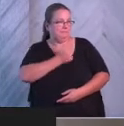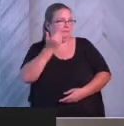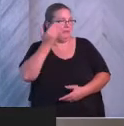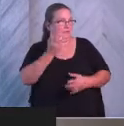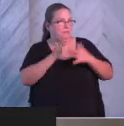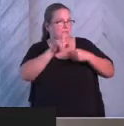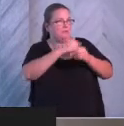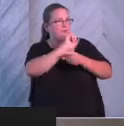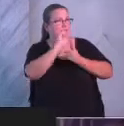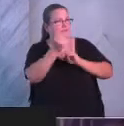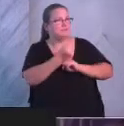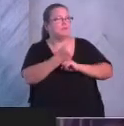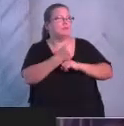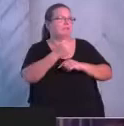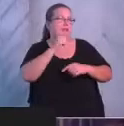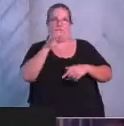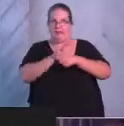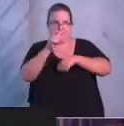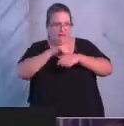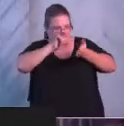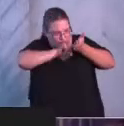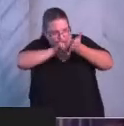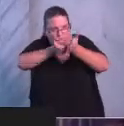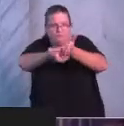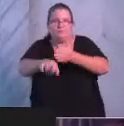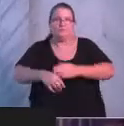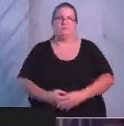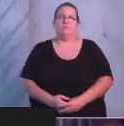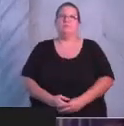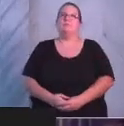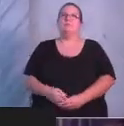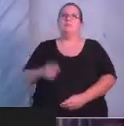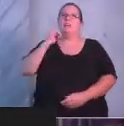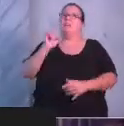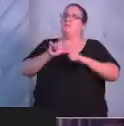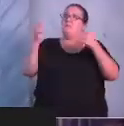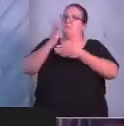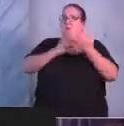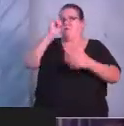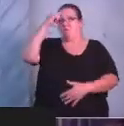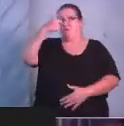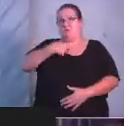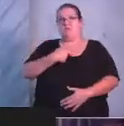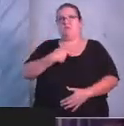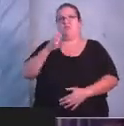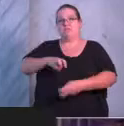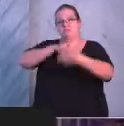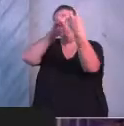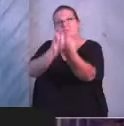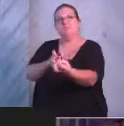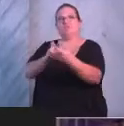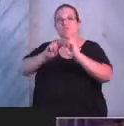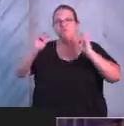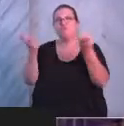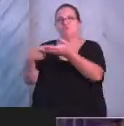have the time to sort of look into that. I think the biggest thing for me would be to sit down and collaborate with the people